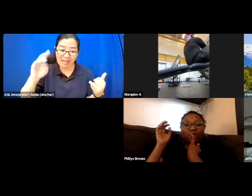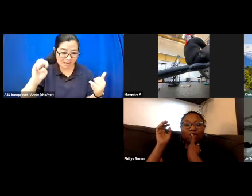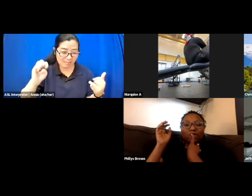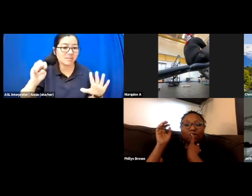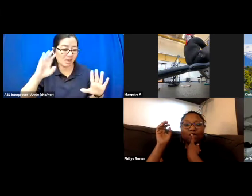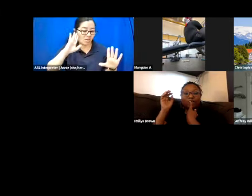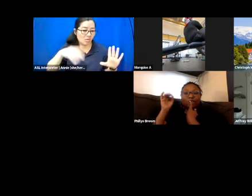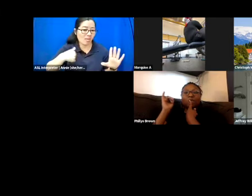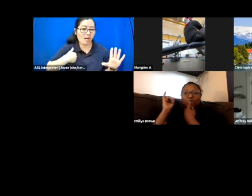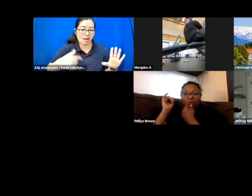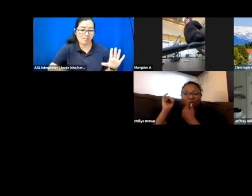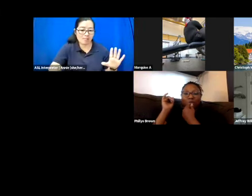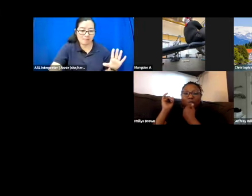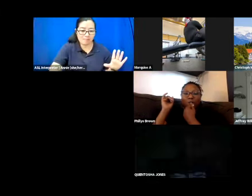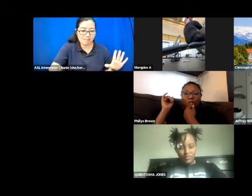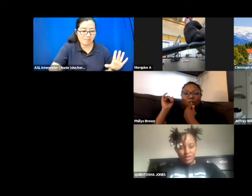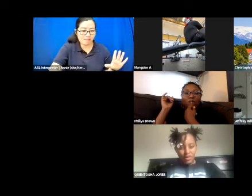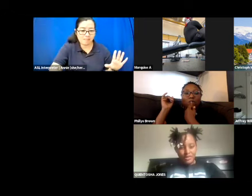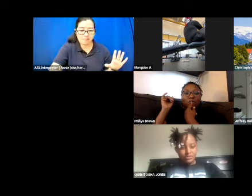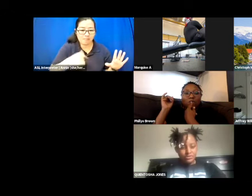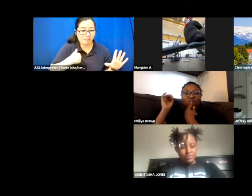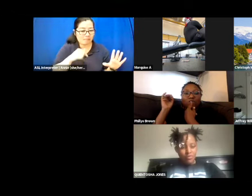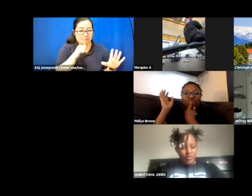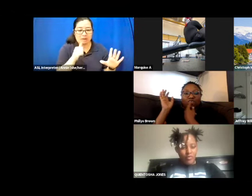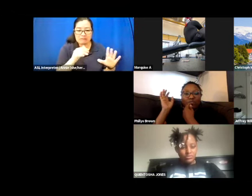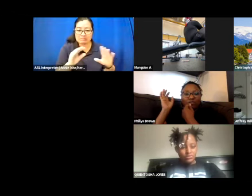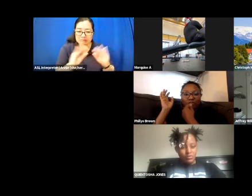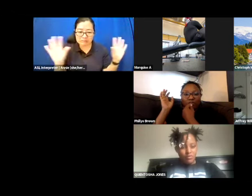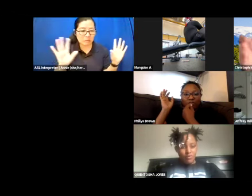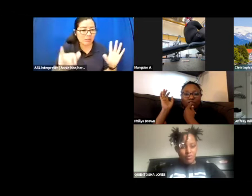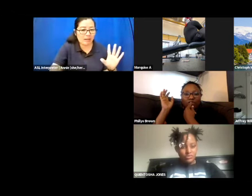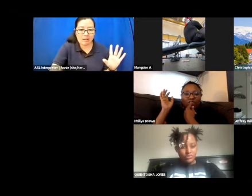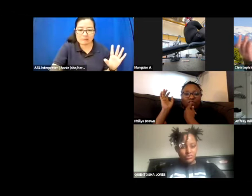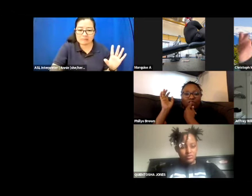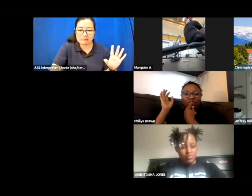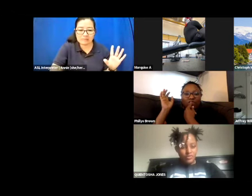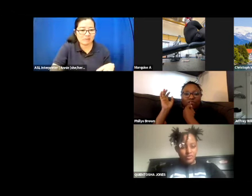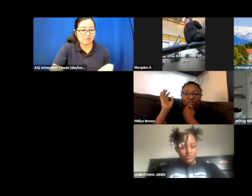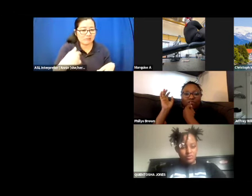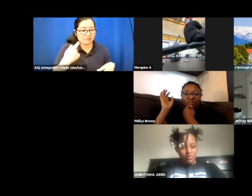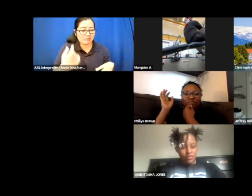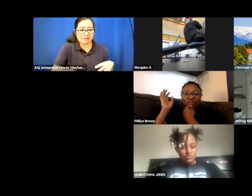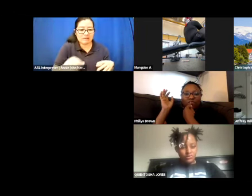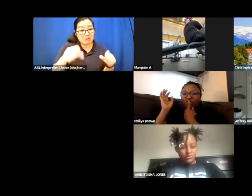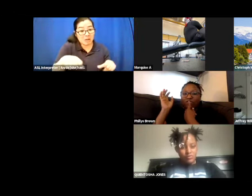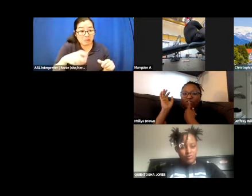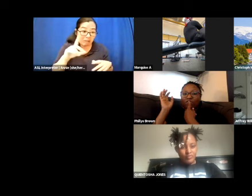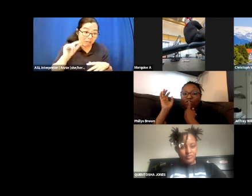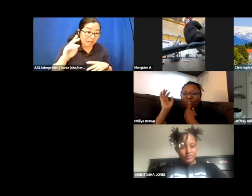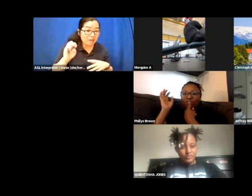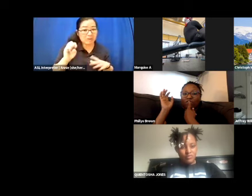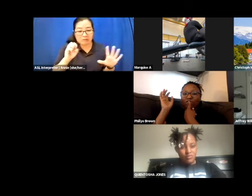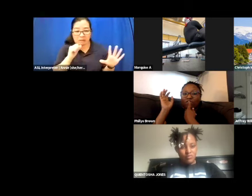not, I don't really, I'm that sharp on it. It's sort of a little bit of a, you can be late. It doesn't matter that